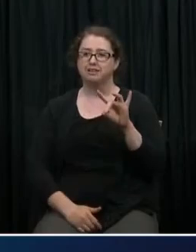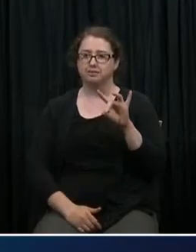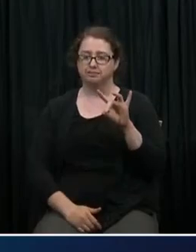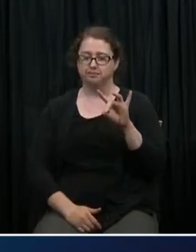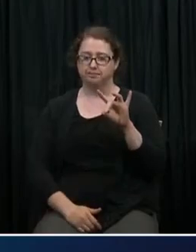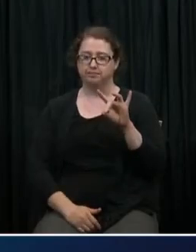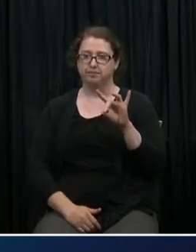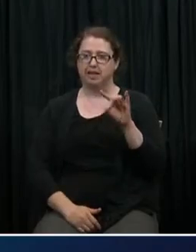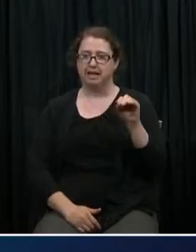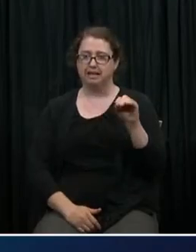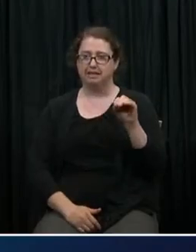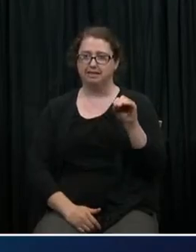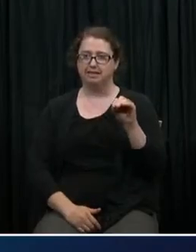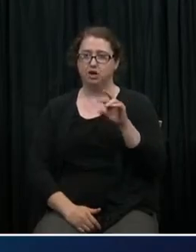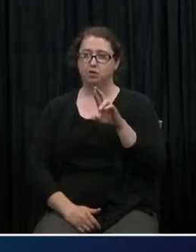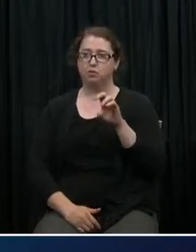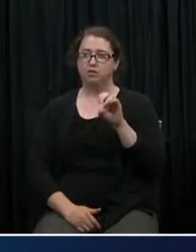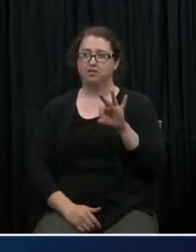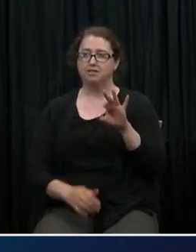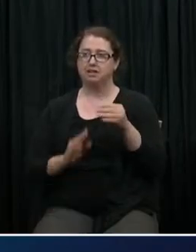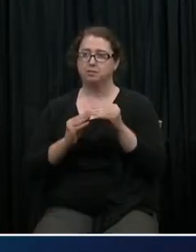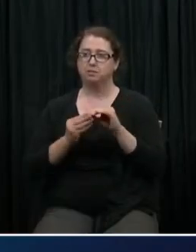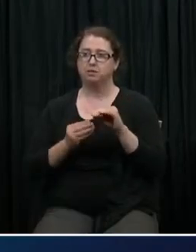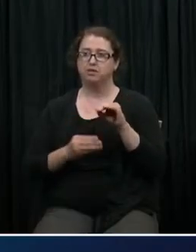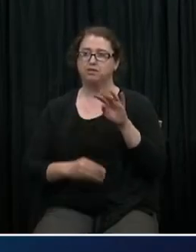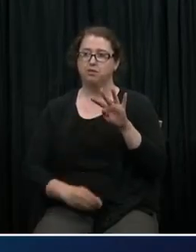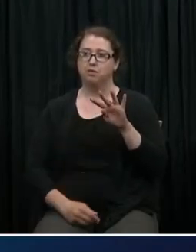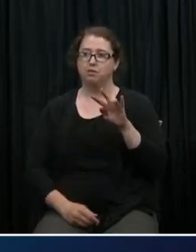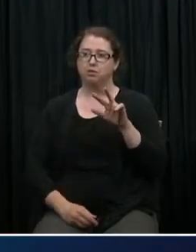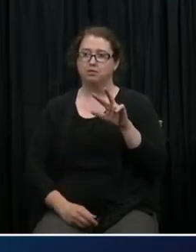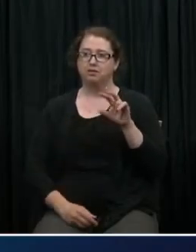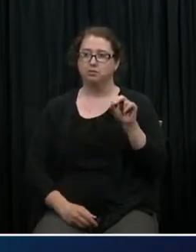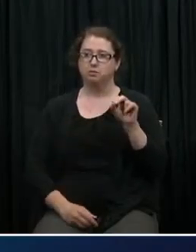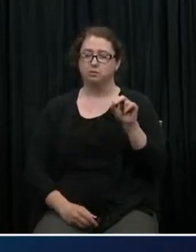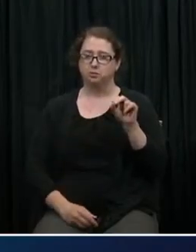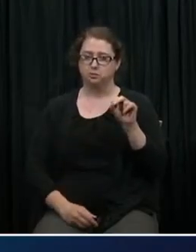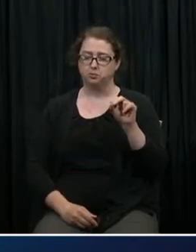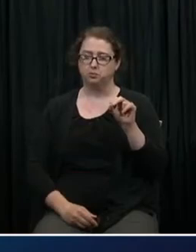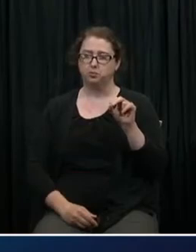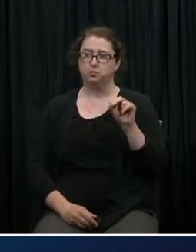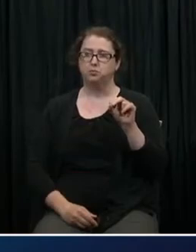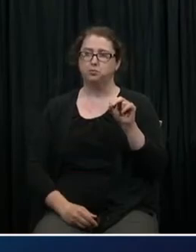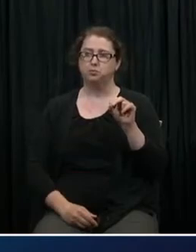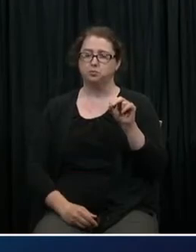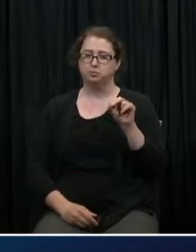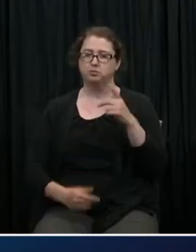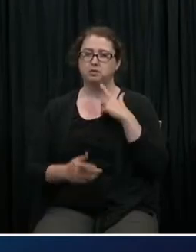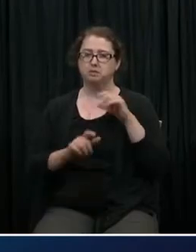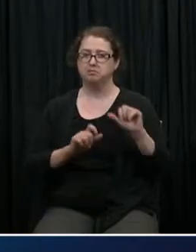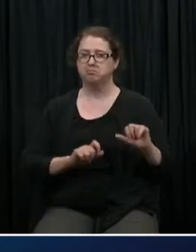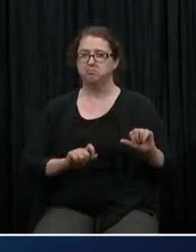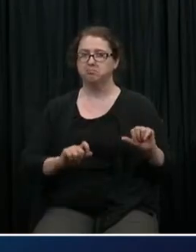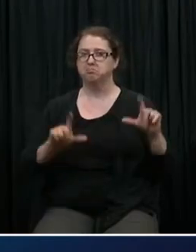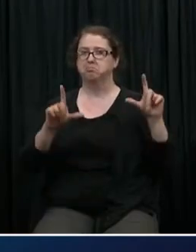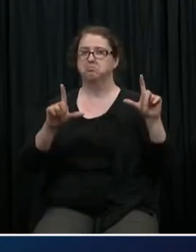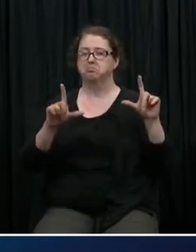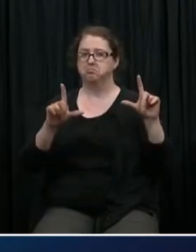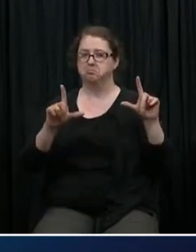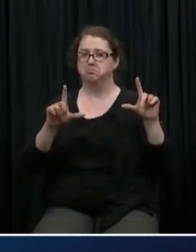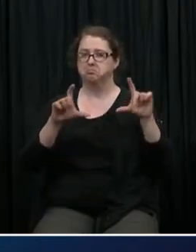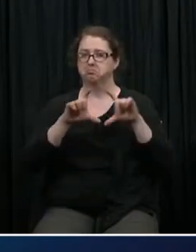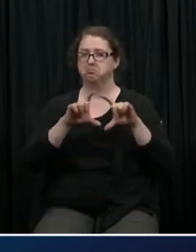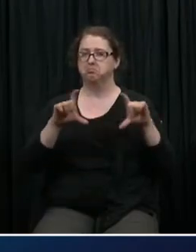And the reference number is 430, as it appears on the screen.